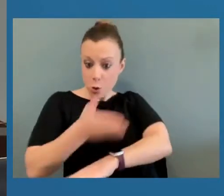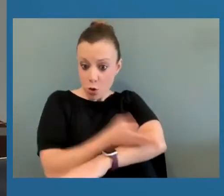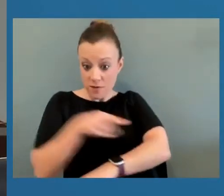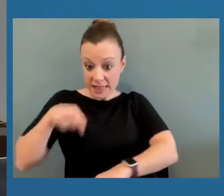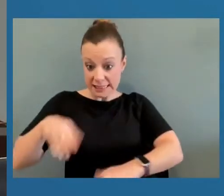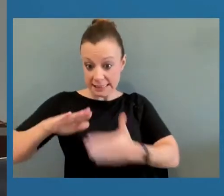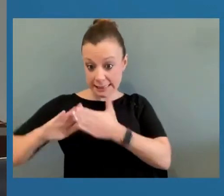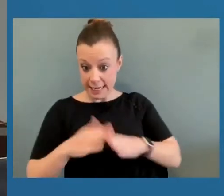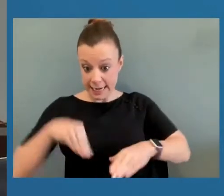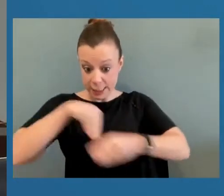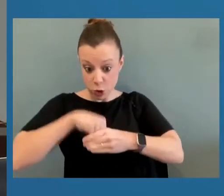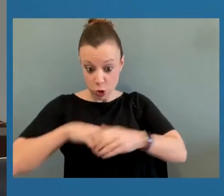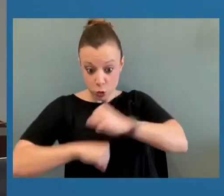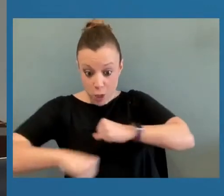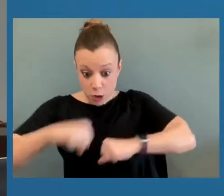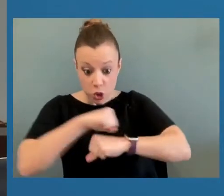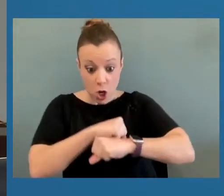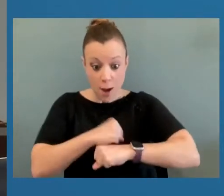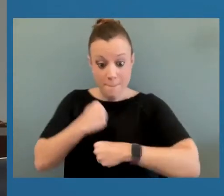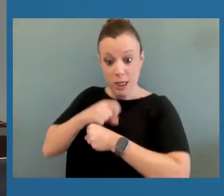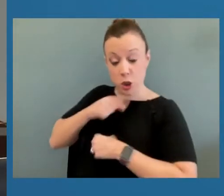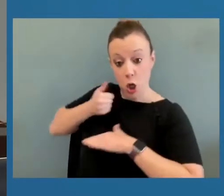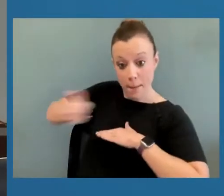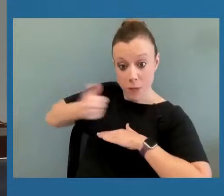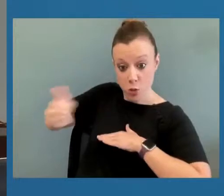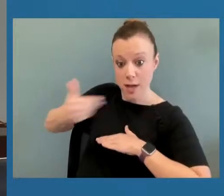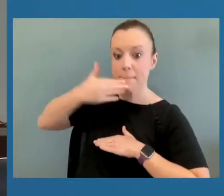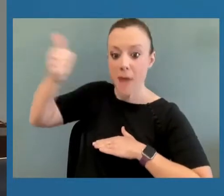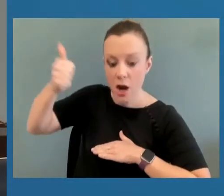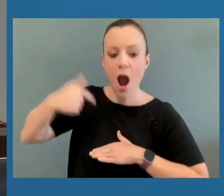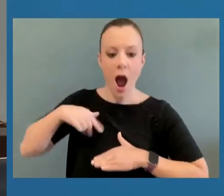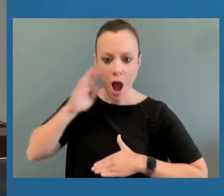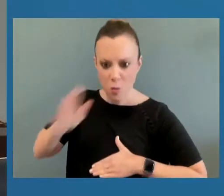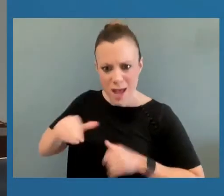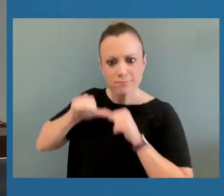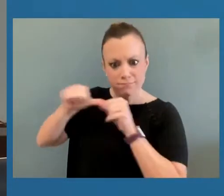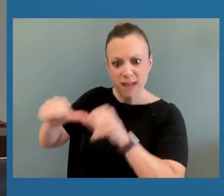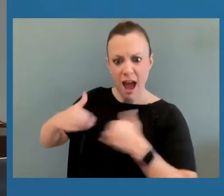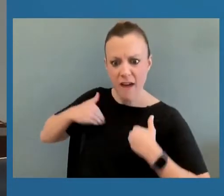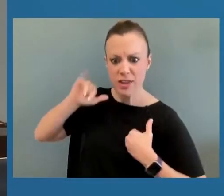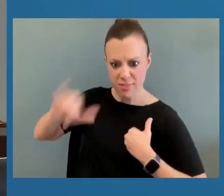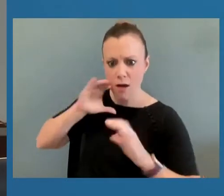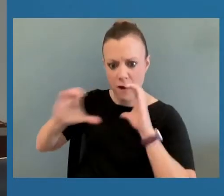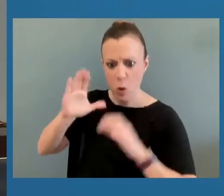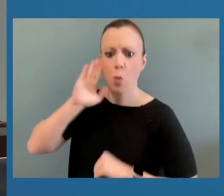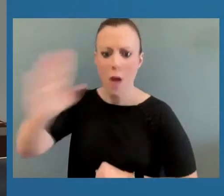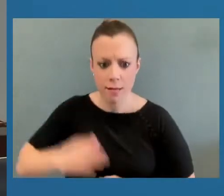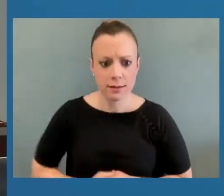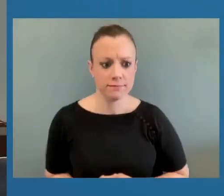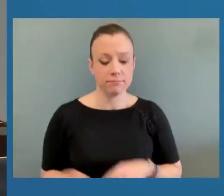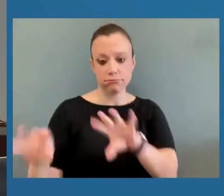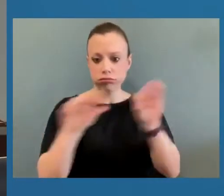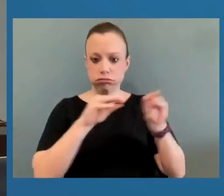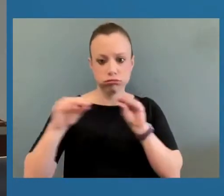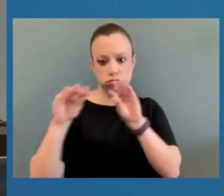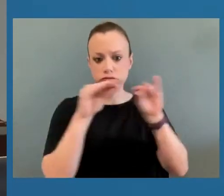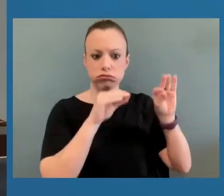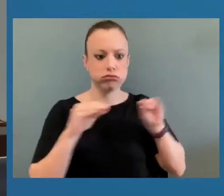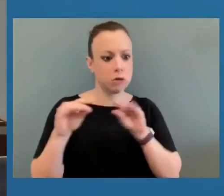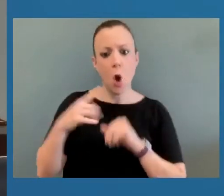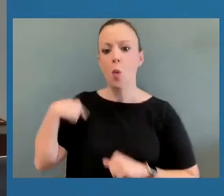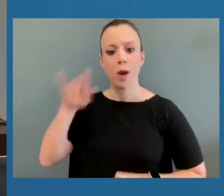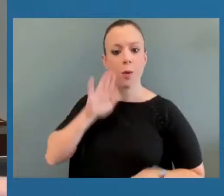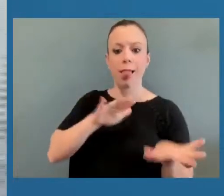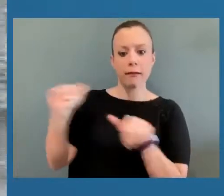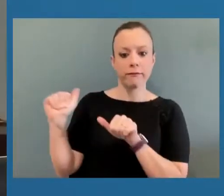better. I'll continue to have those conversations that I initiated over the last few months. Well, she's suing you. Thanks, everybody. We're going to go. After the Cookies